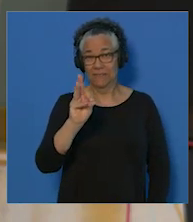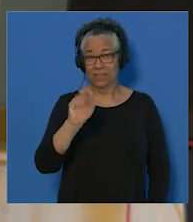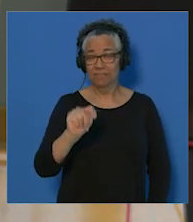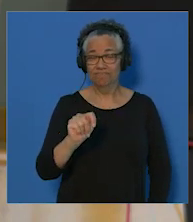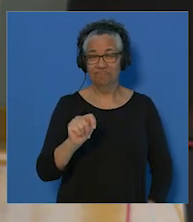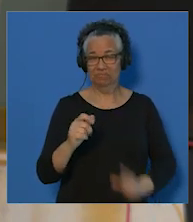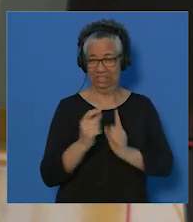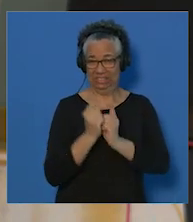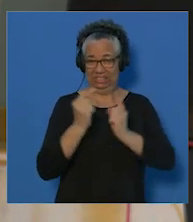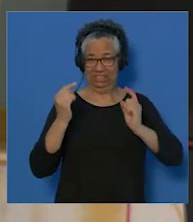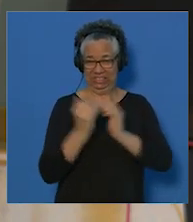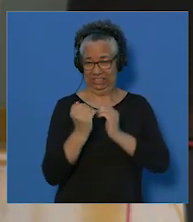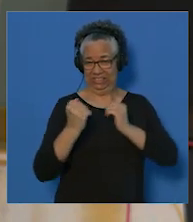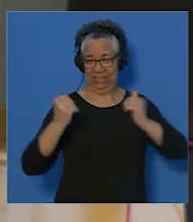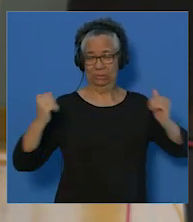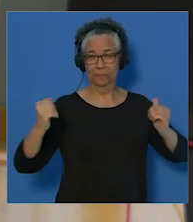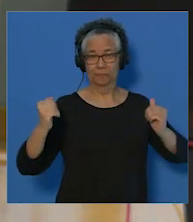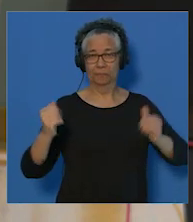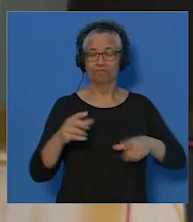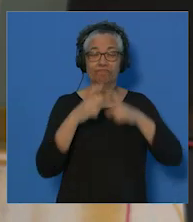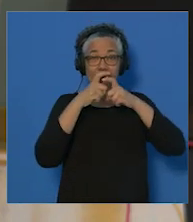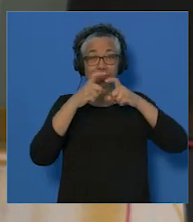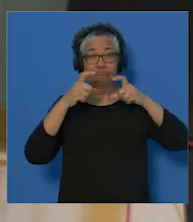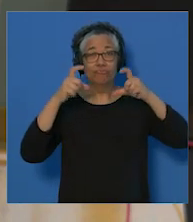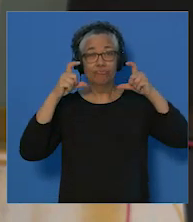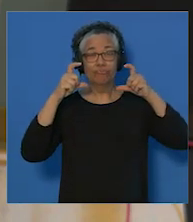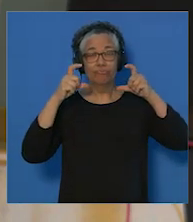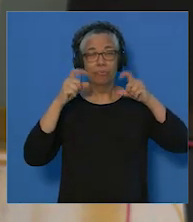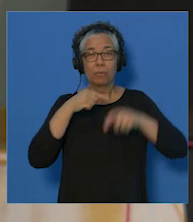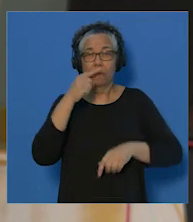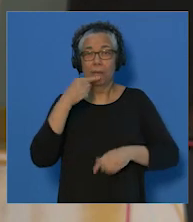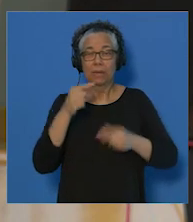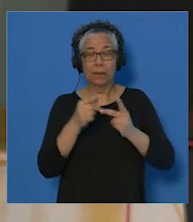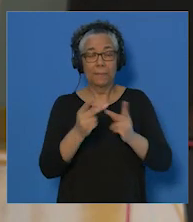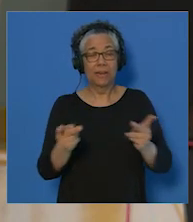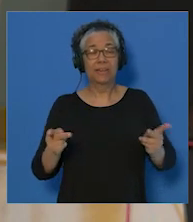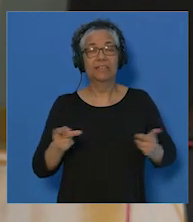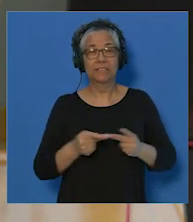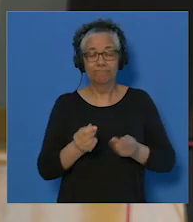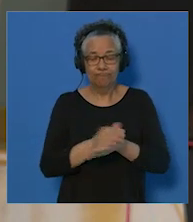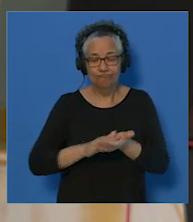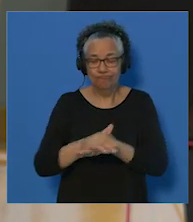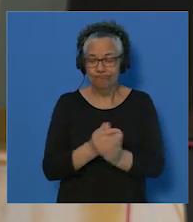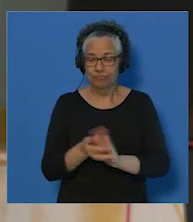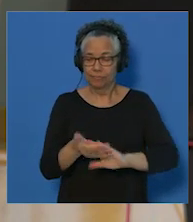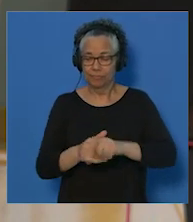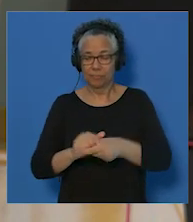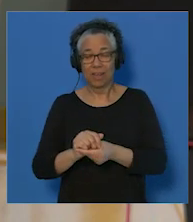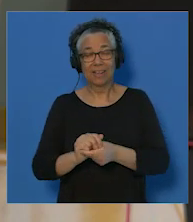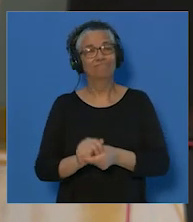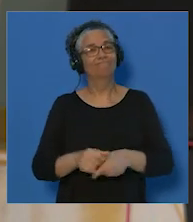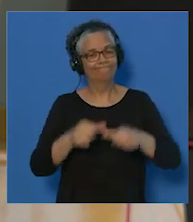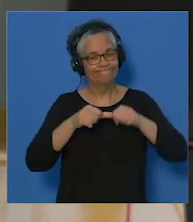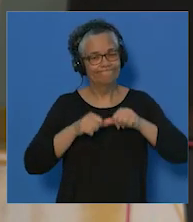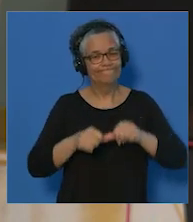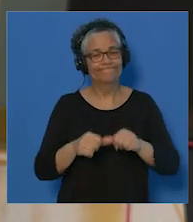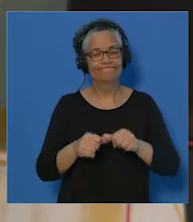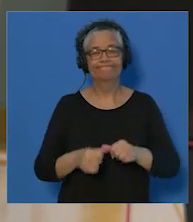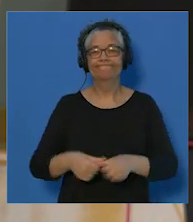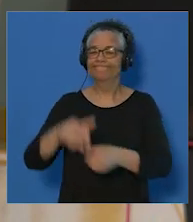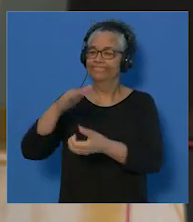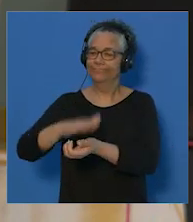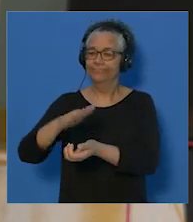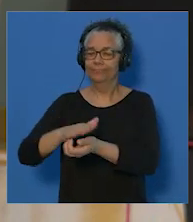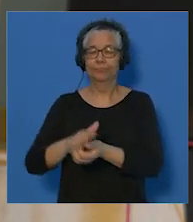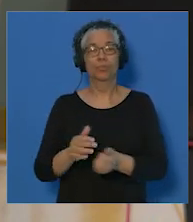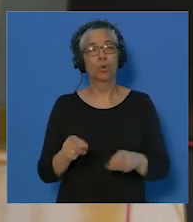persons, wear a mask in public places, practice respiratory hygiene, and wash your hands frequently with soap and water for no less